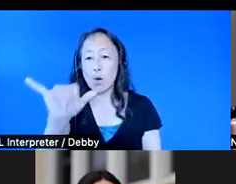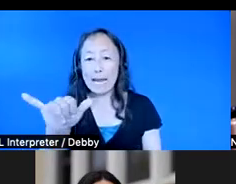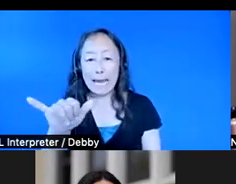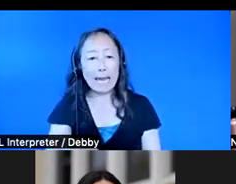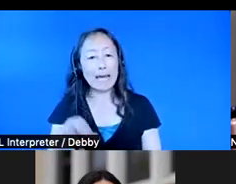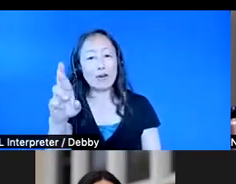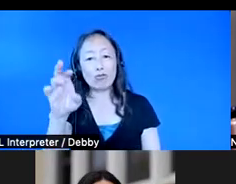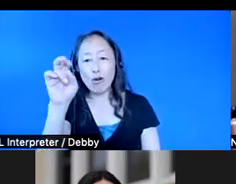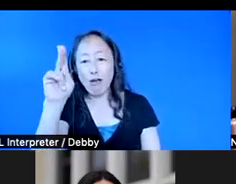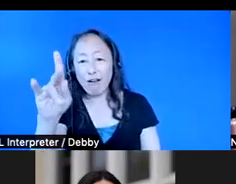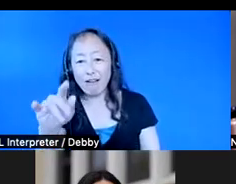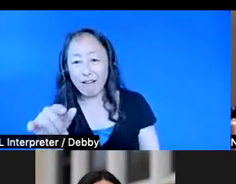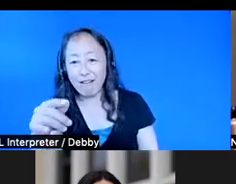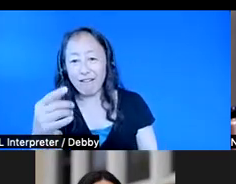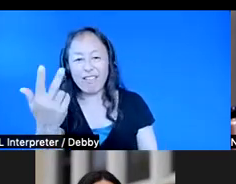for variety.